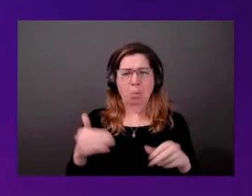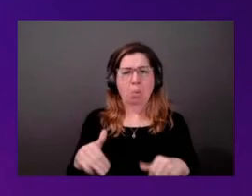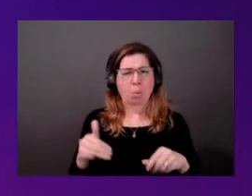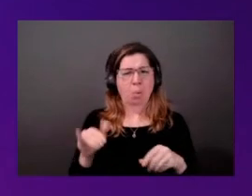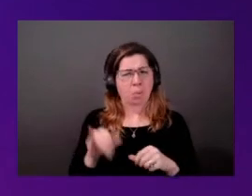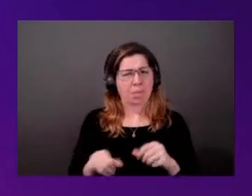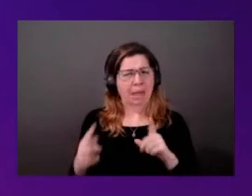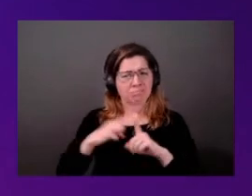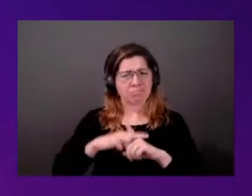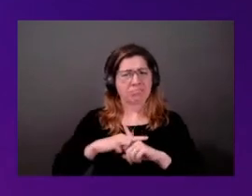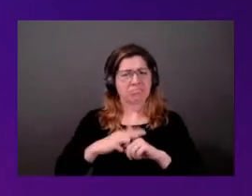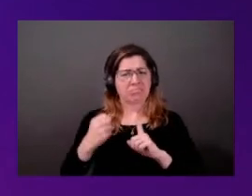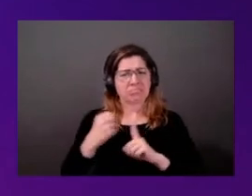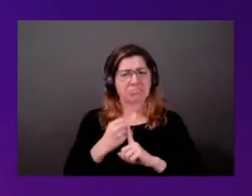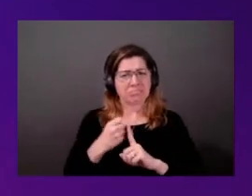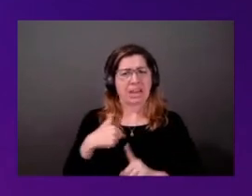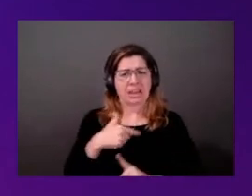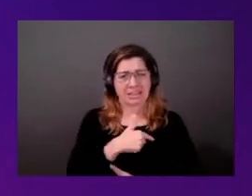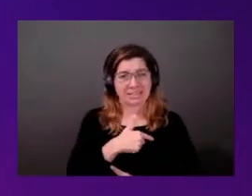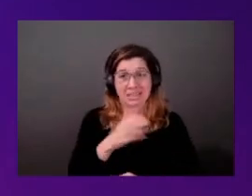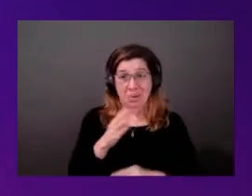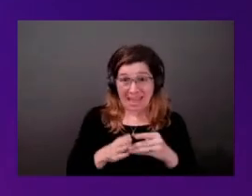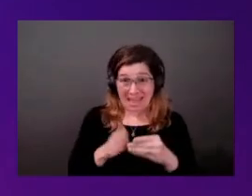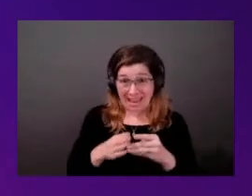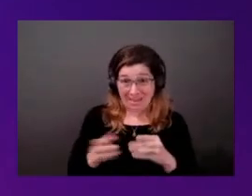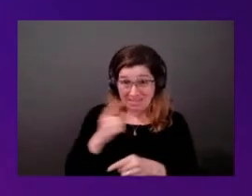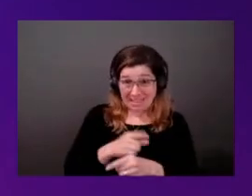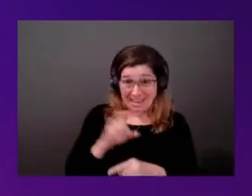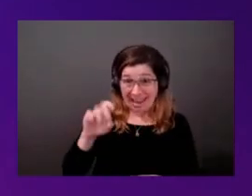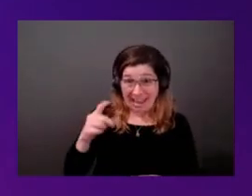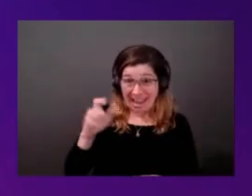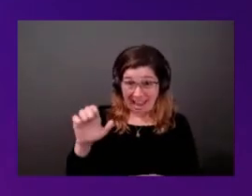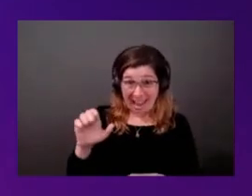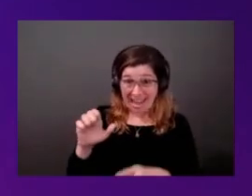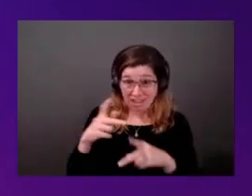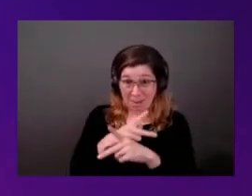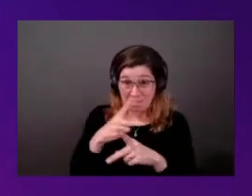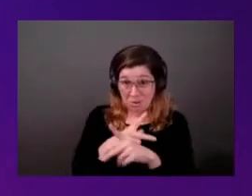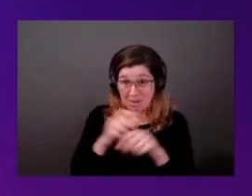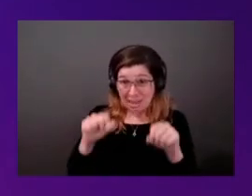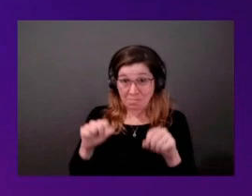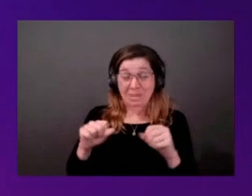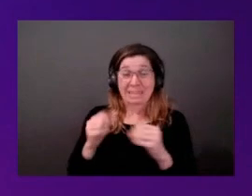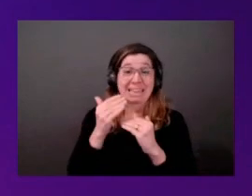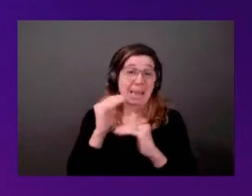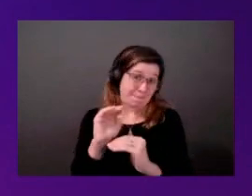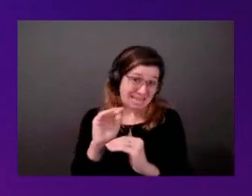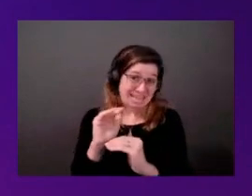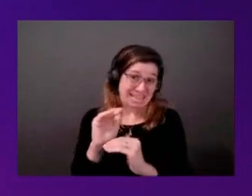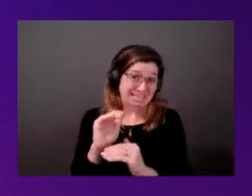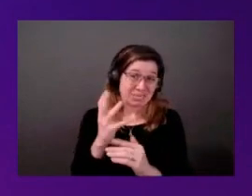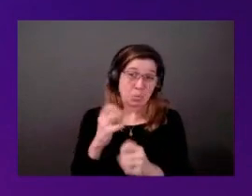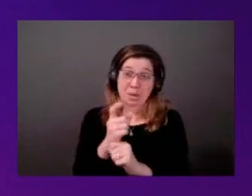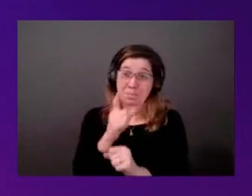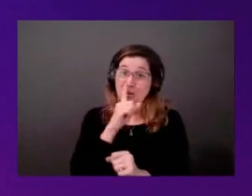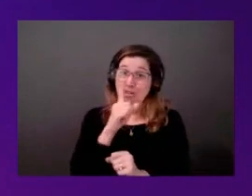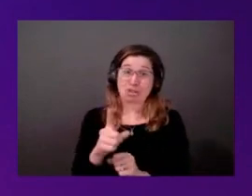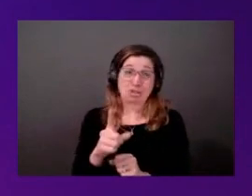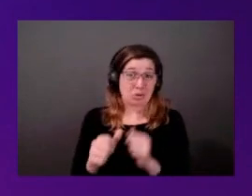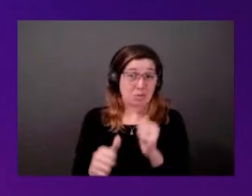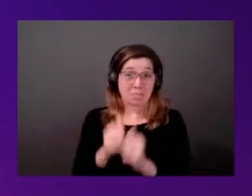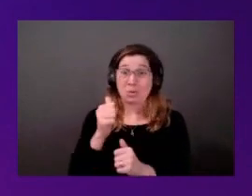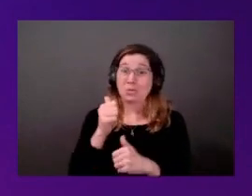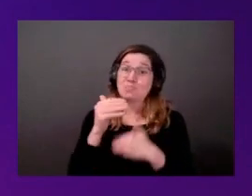the day, edge computing capability is limited, and we want to make sure the most process intense applications are there, like the